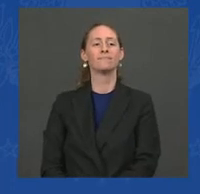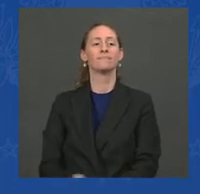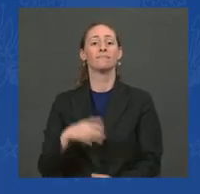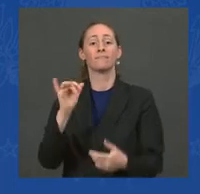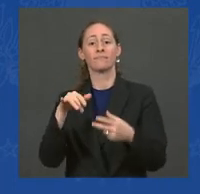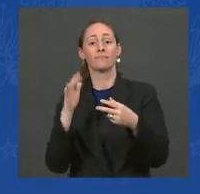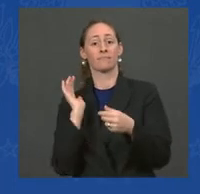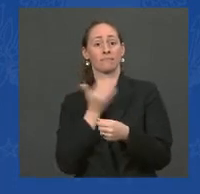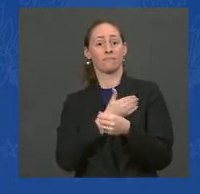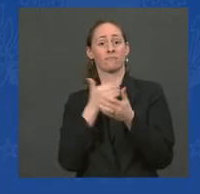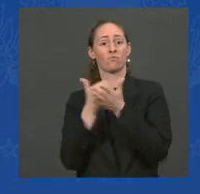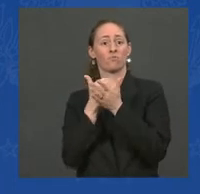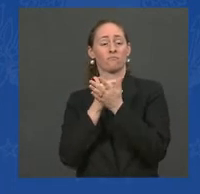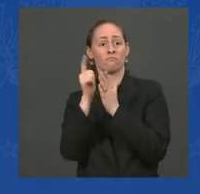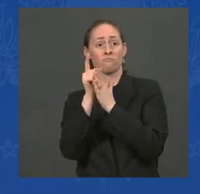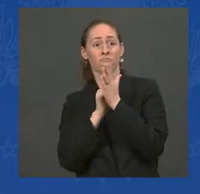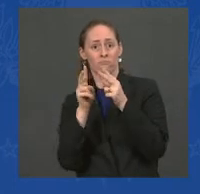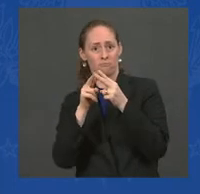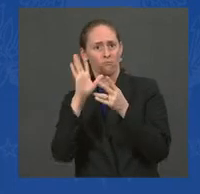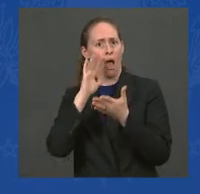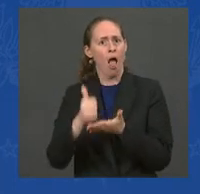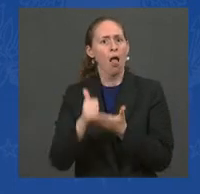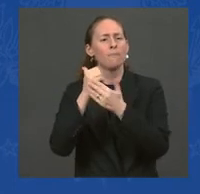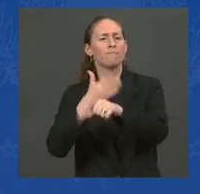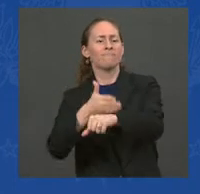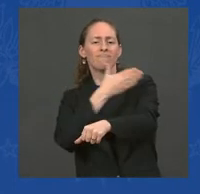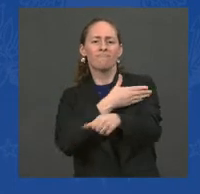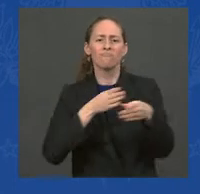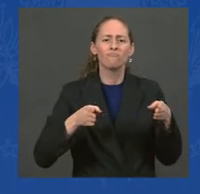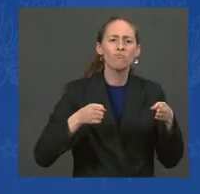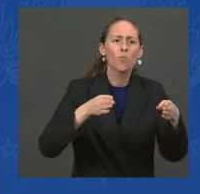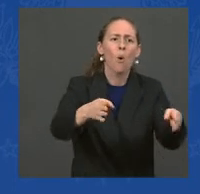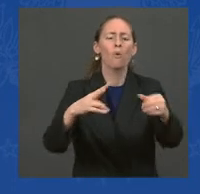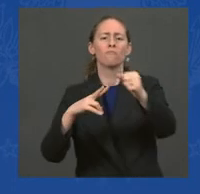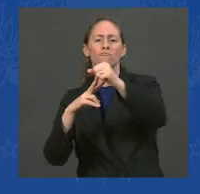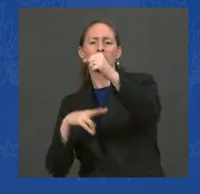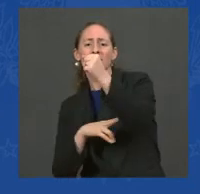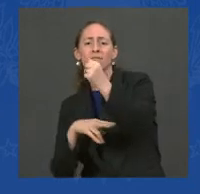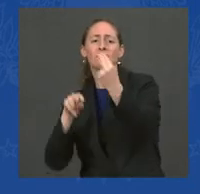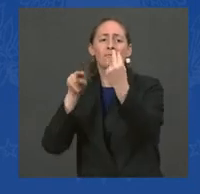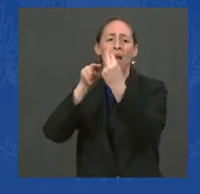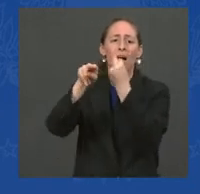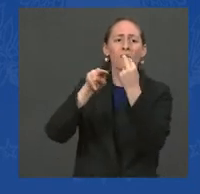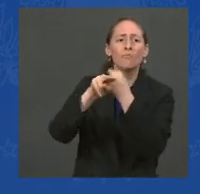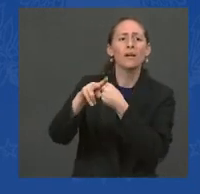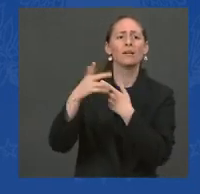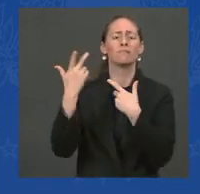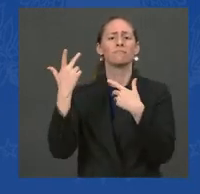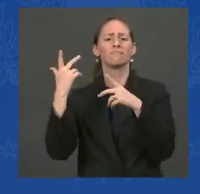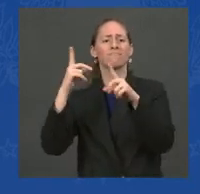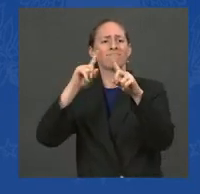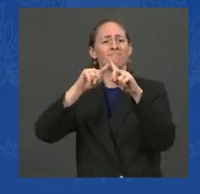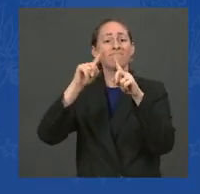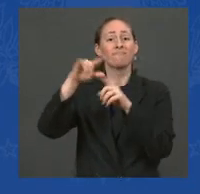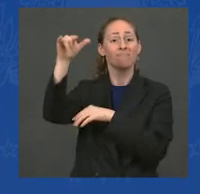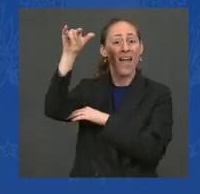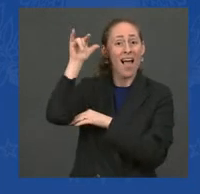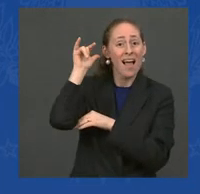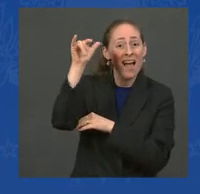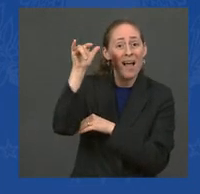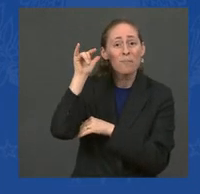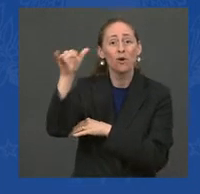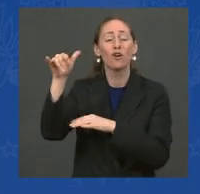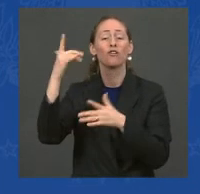the arteries of our economy, the roads, the highways, the bridges, the ports, the airports, the rails. And we're going to allow us to